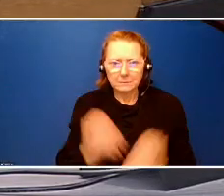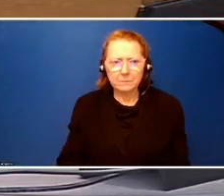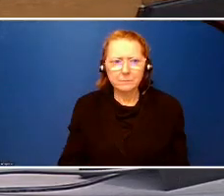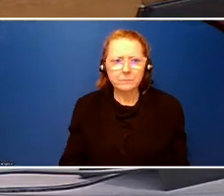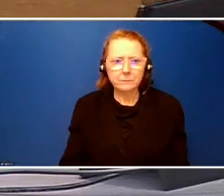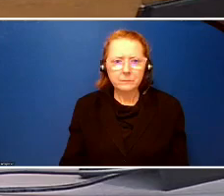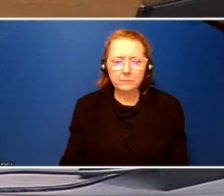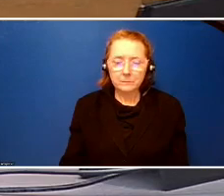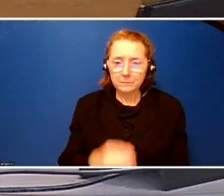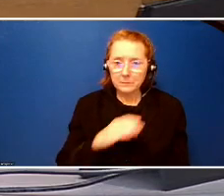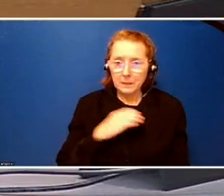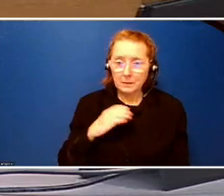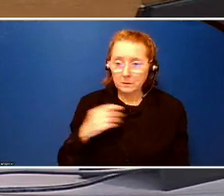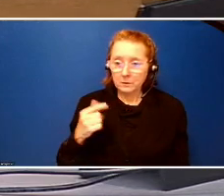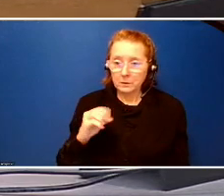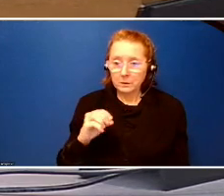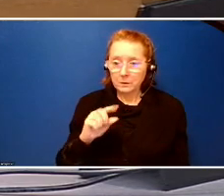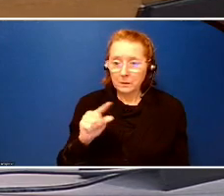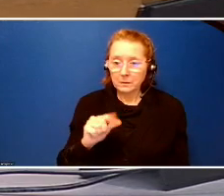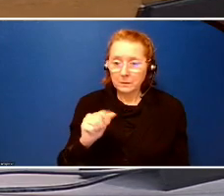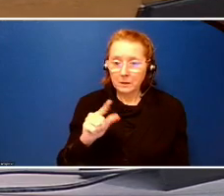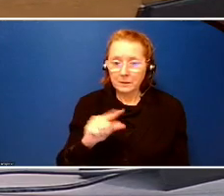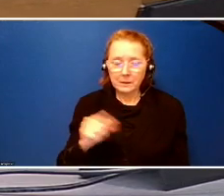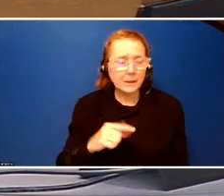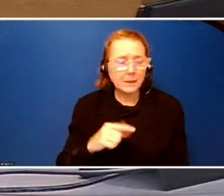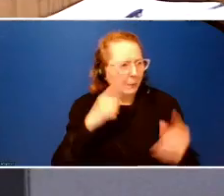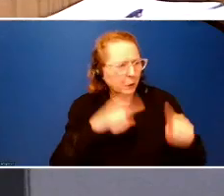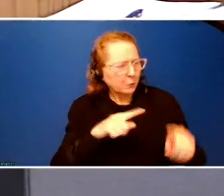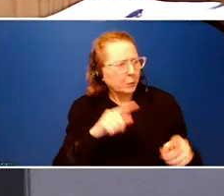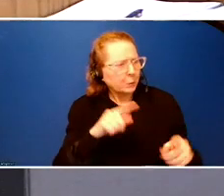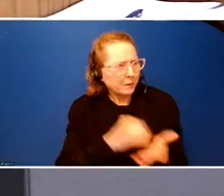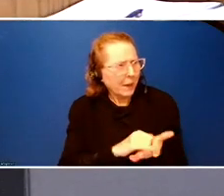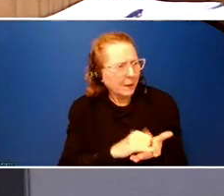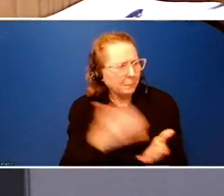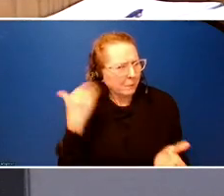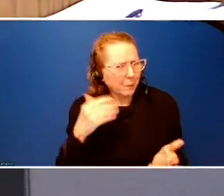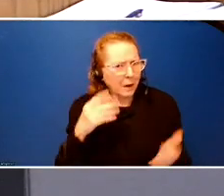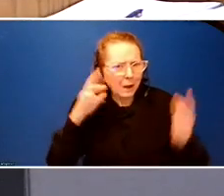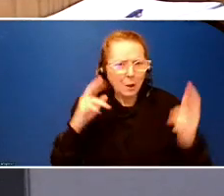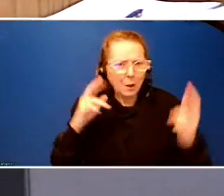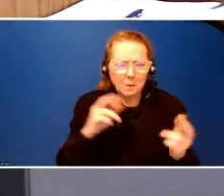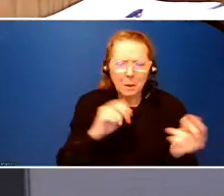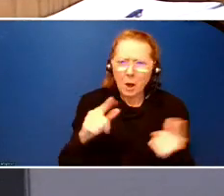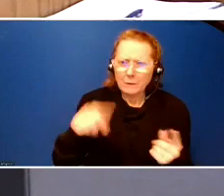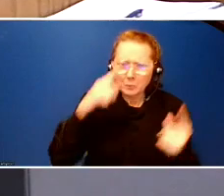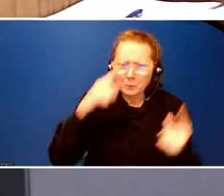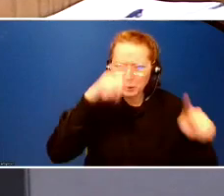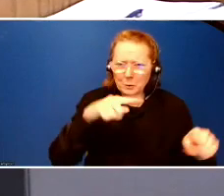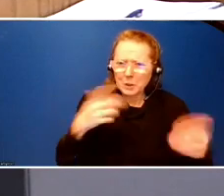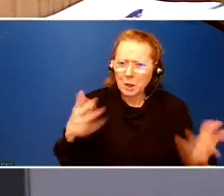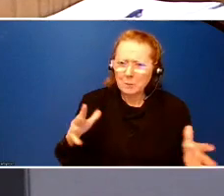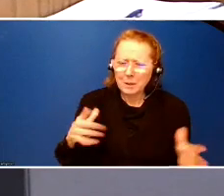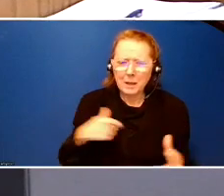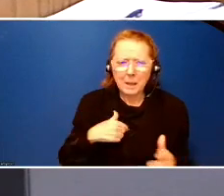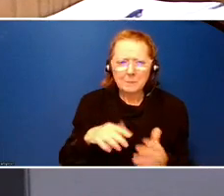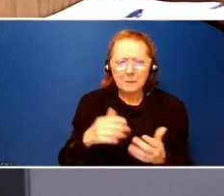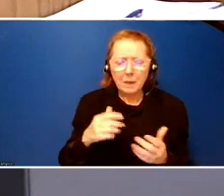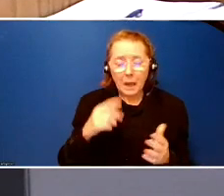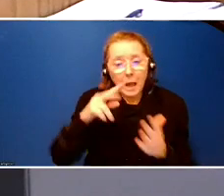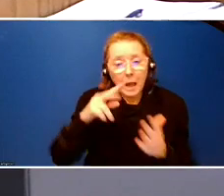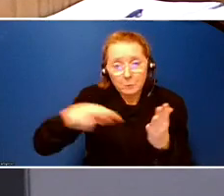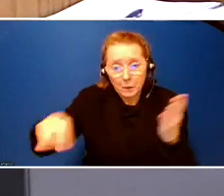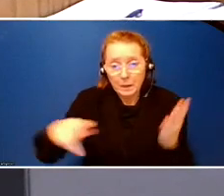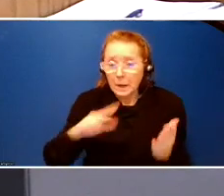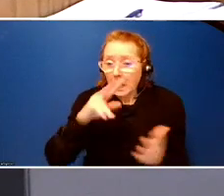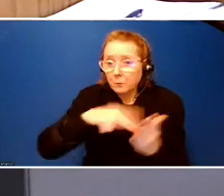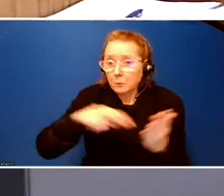Councilor Gonzalez? Yeah, I mean, I would have agreed with that before. I mean, hopefully everybody did. That's what I'm saying. I'm trying to just find exactly, because I did go through it. I went through the whole